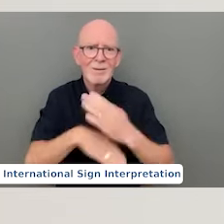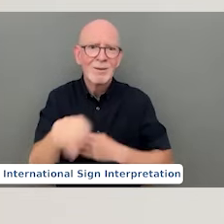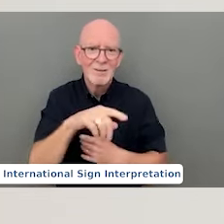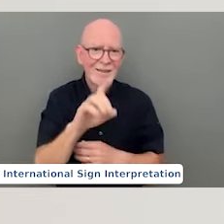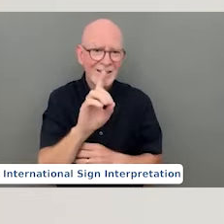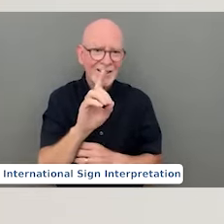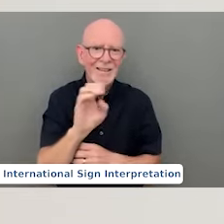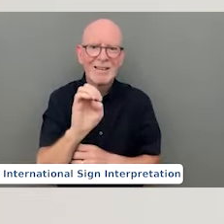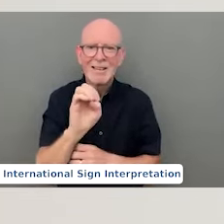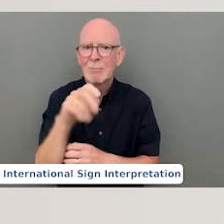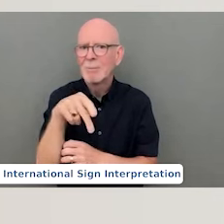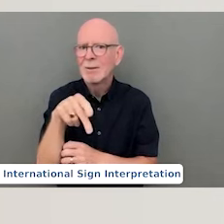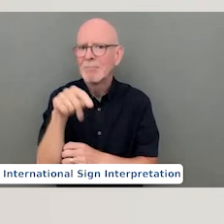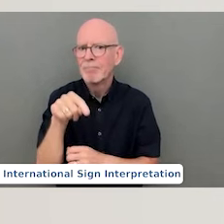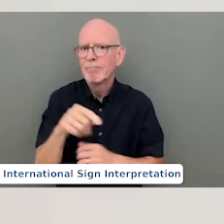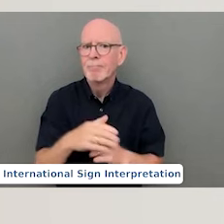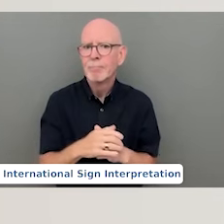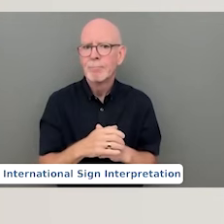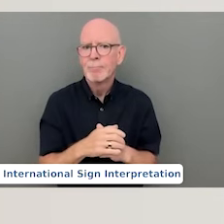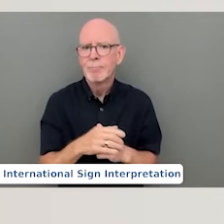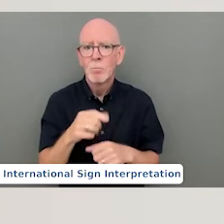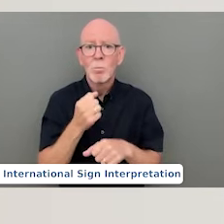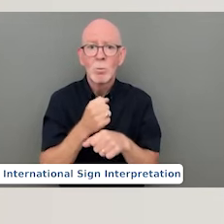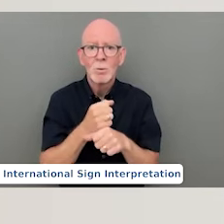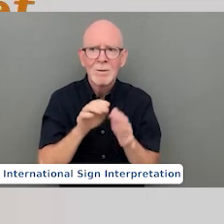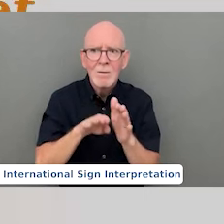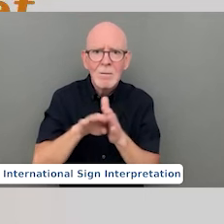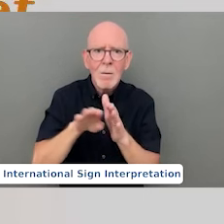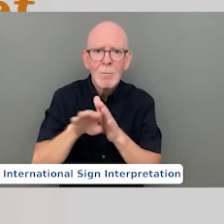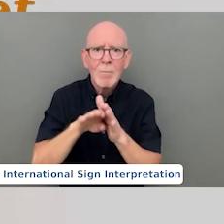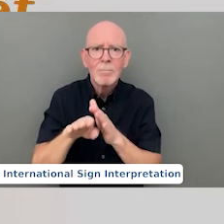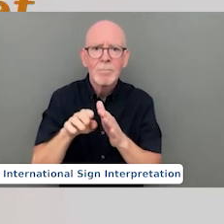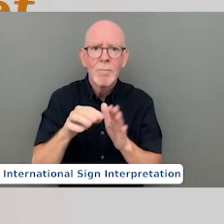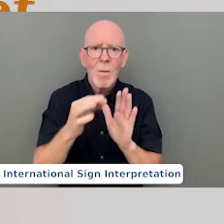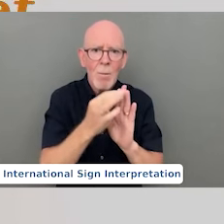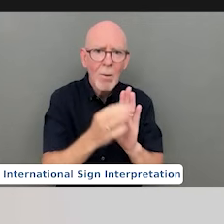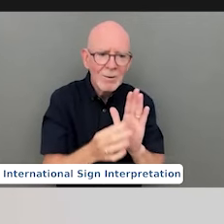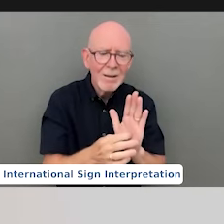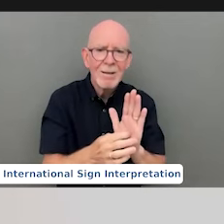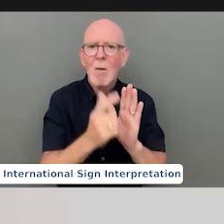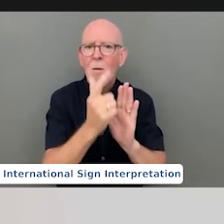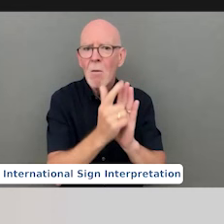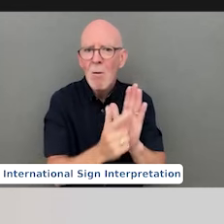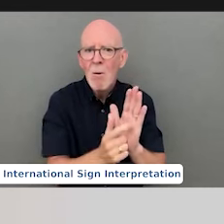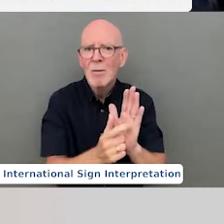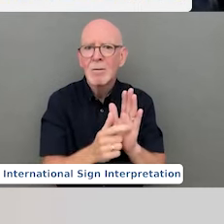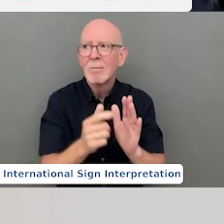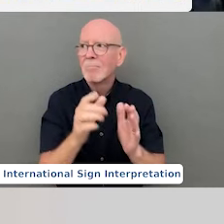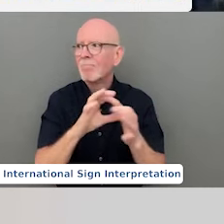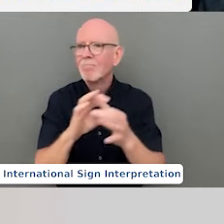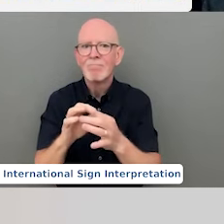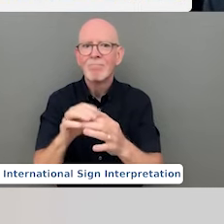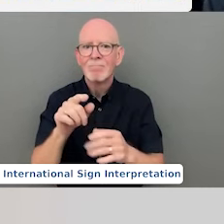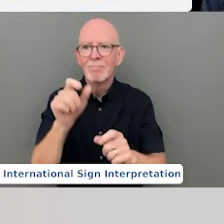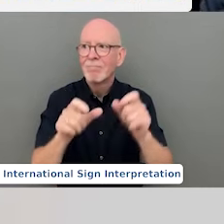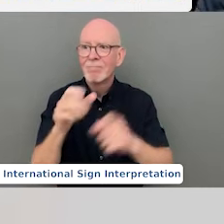Okay, and for the DEP, our mission, DEP actually is our abbreviation of our department. Actually,